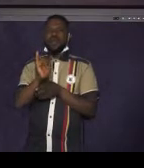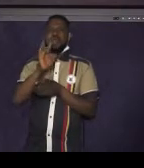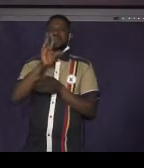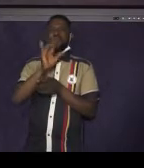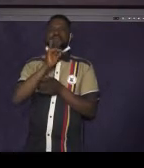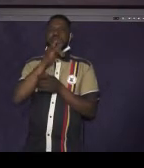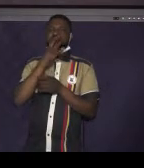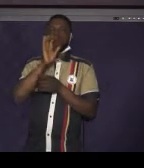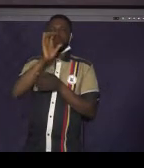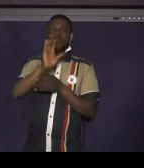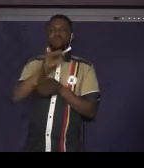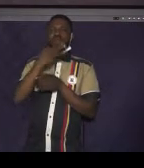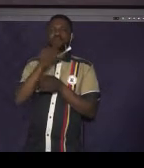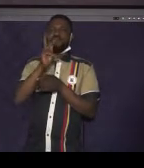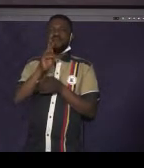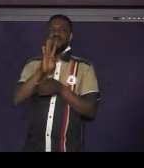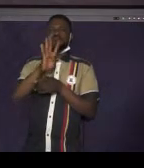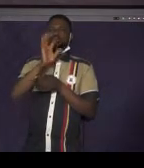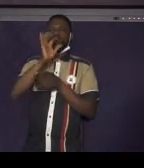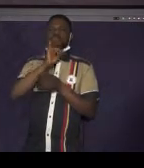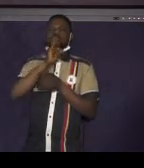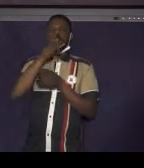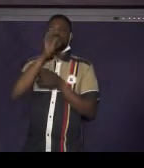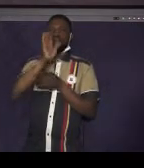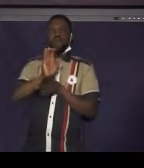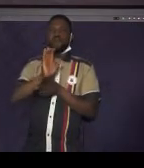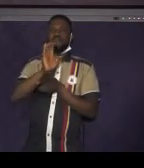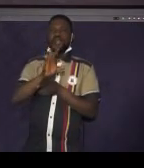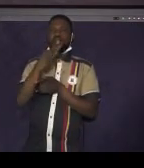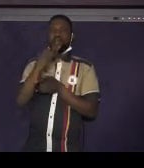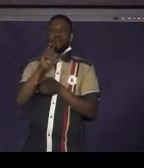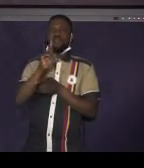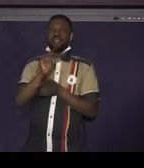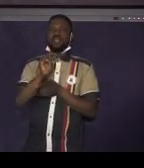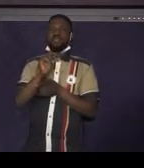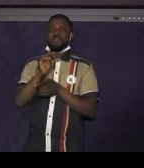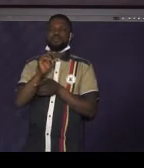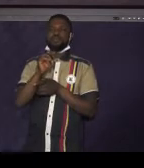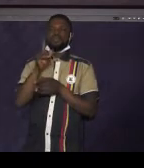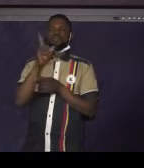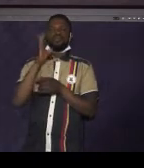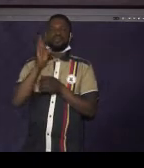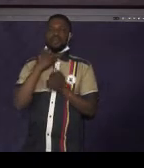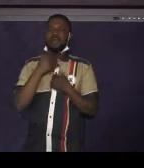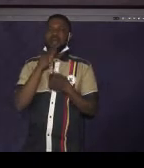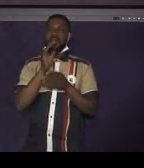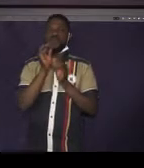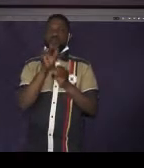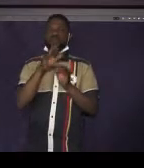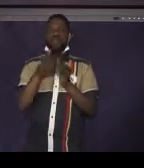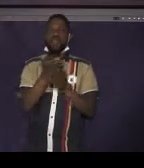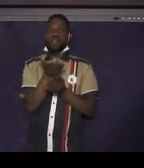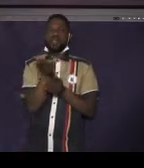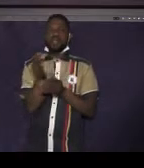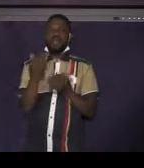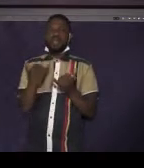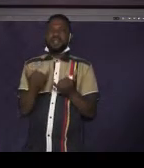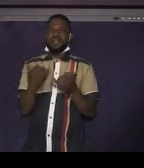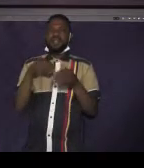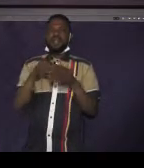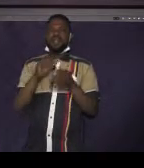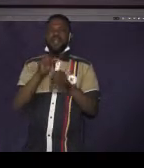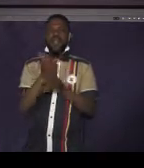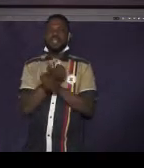3 is the coefficient of k, 4 is the coefficient of t. You should have been taught all this. Now, in